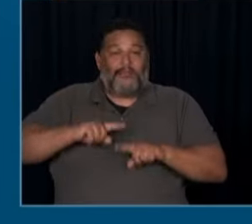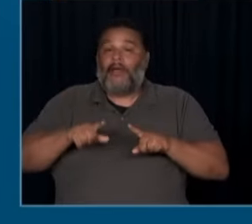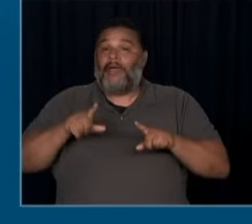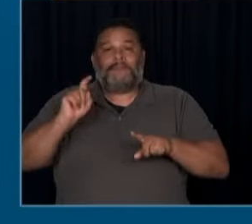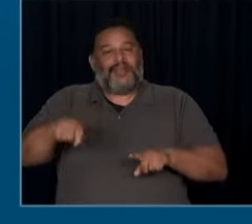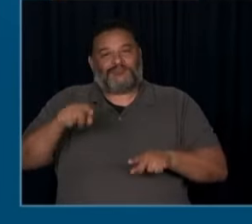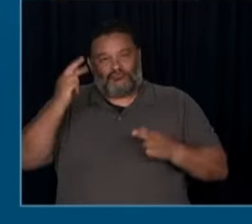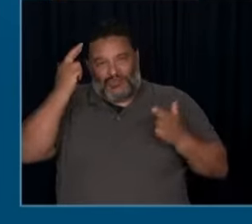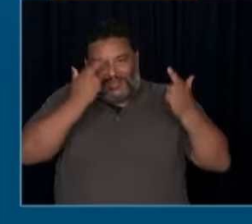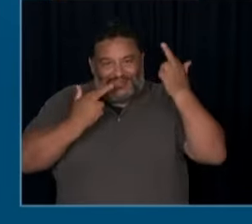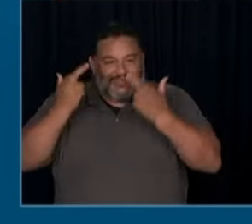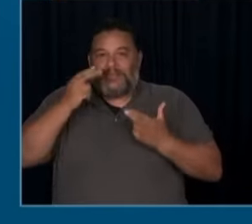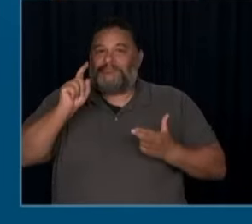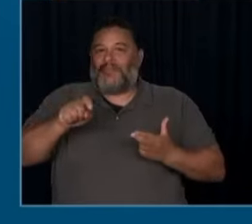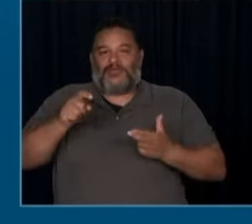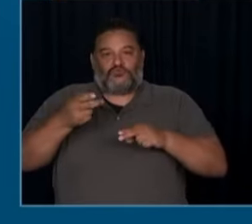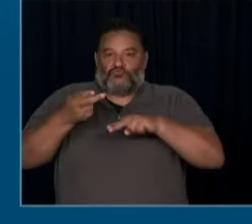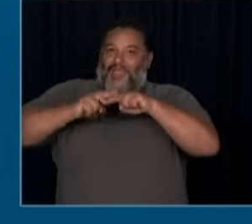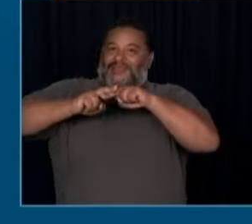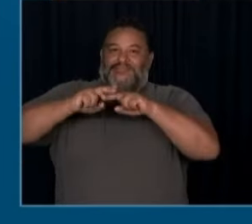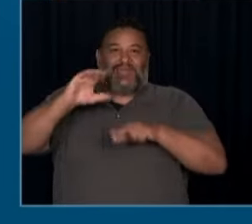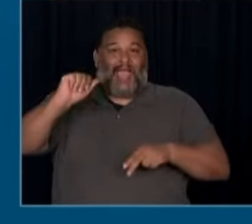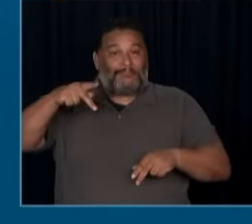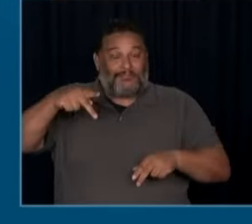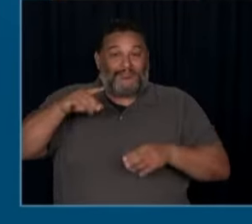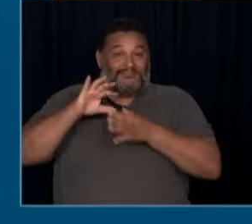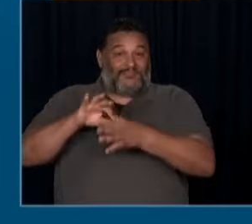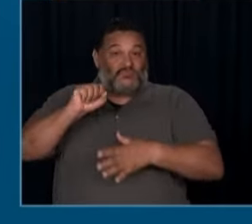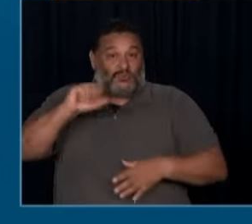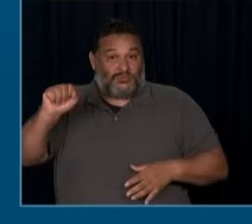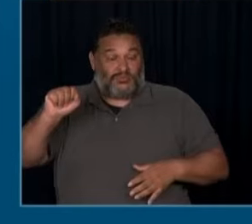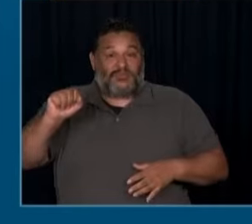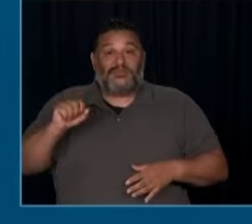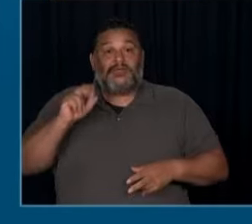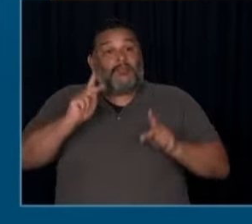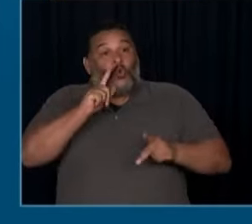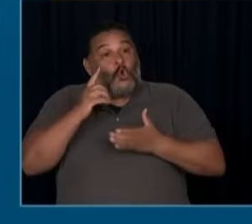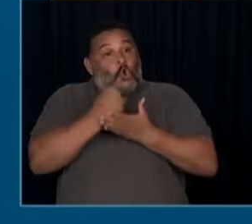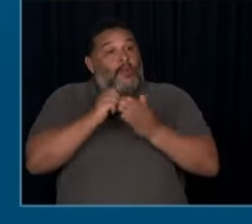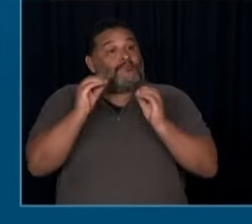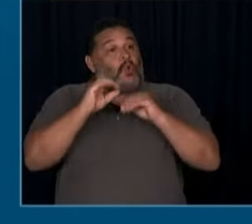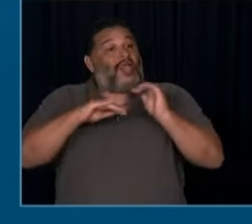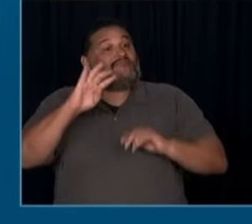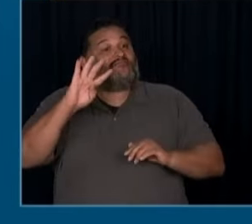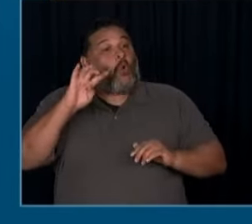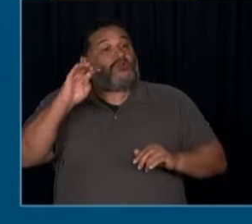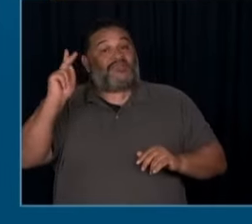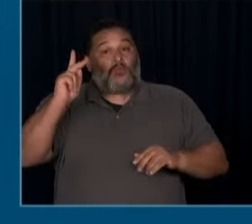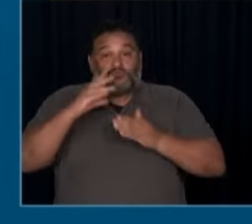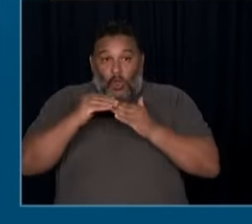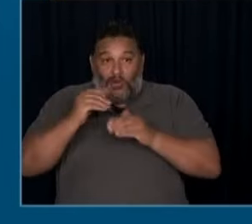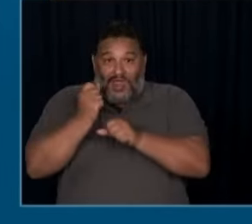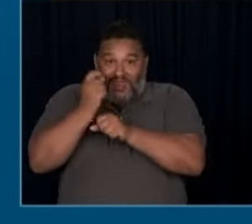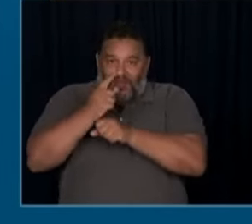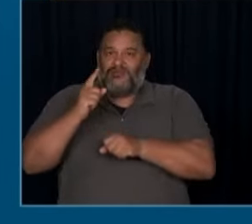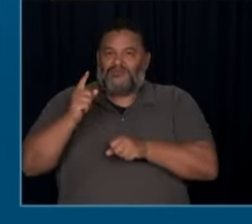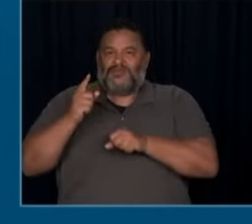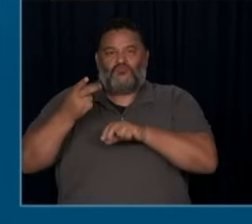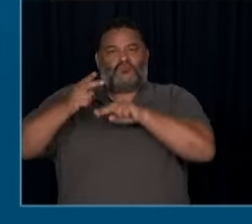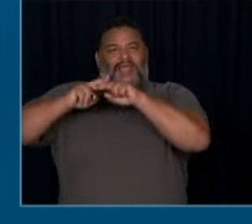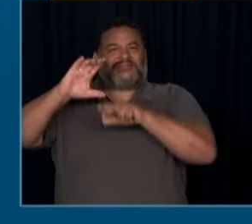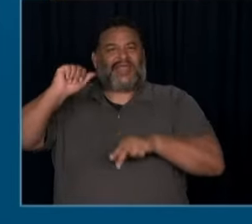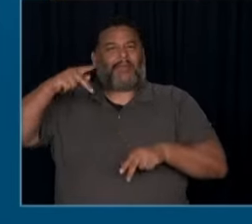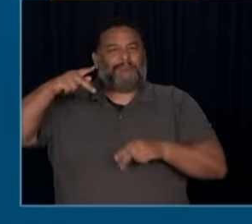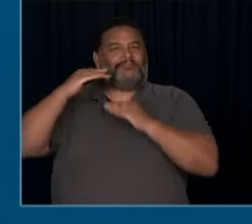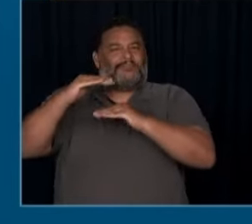realistic. We need to raise the cap when it comes to security. People that make more than $400,000 a year are going to have the caps raised, and that's